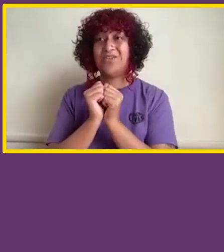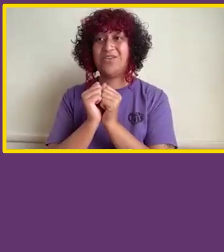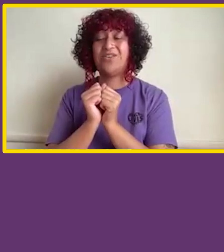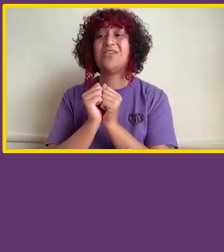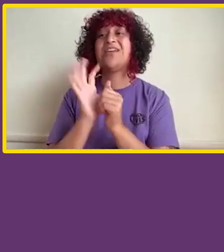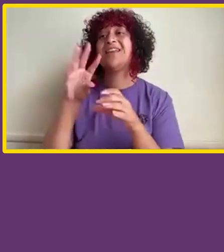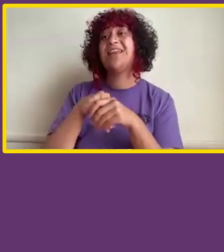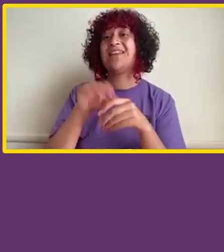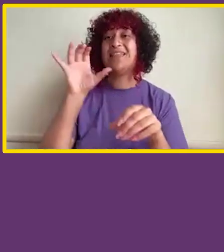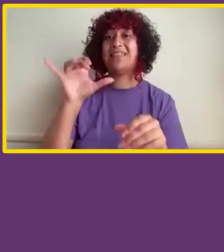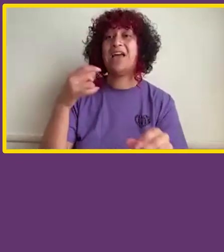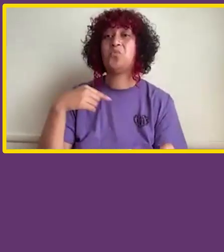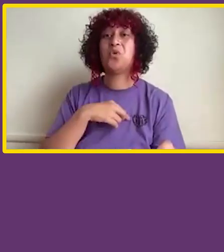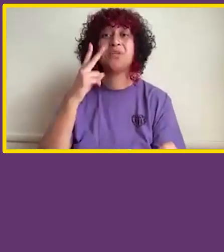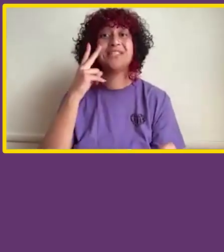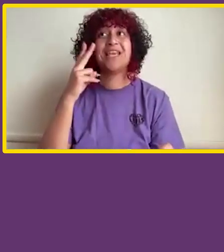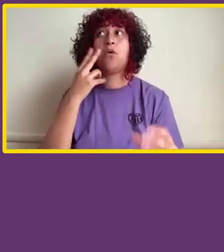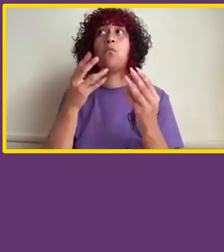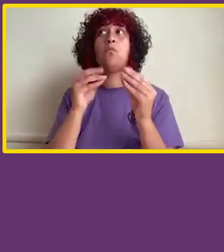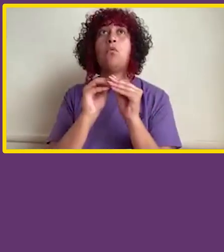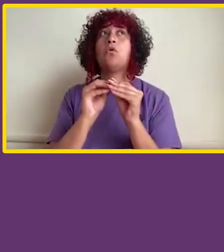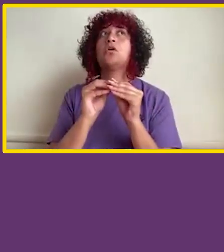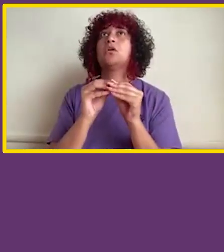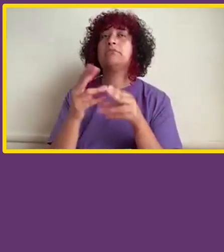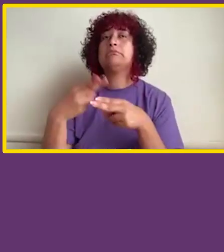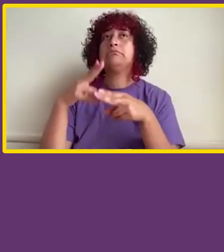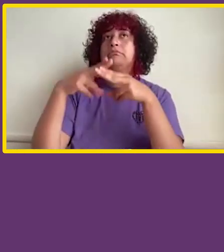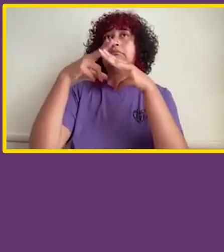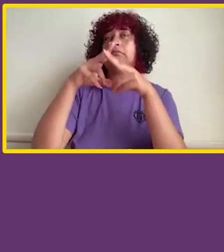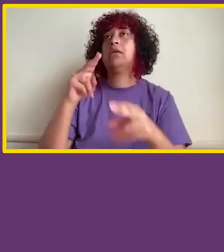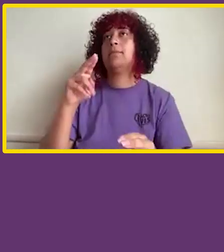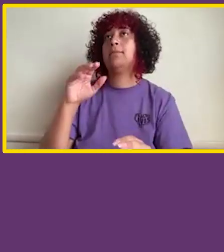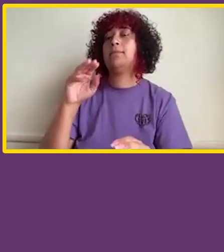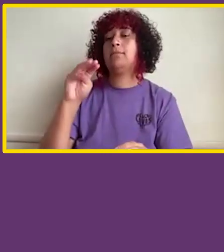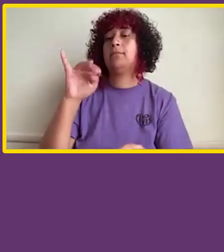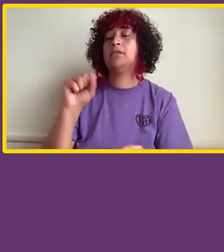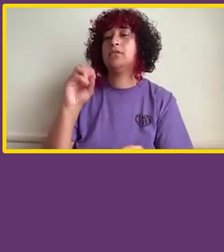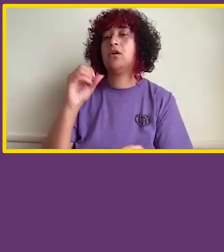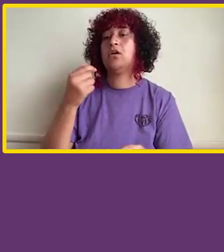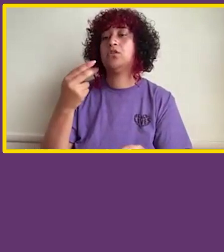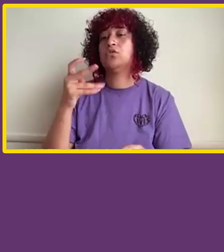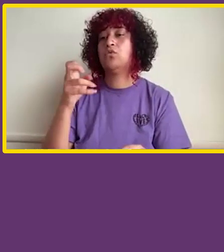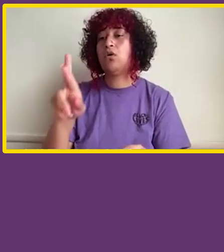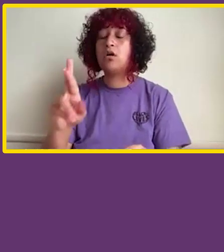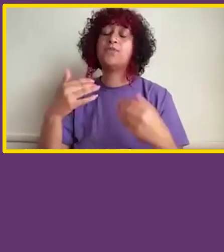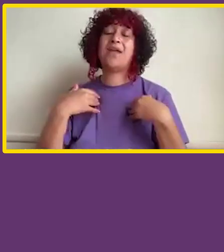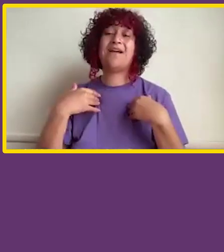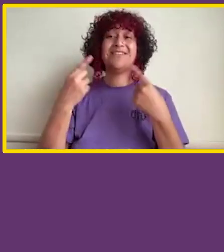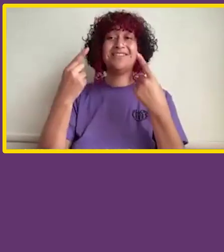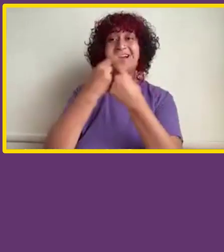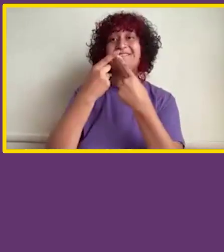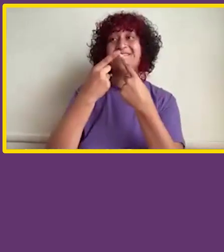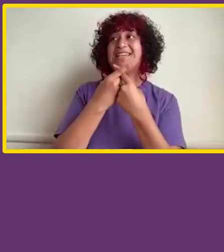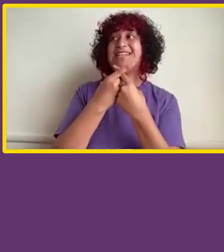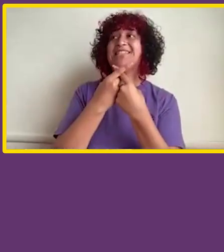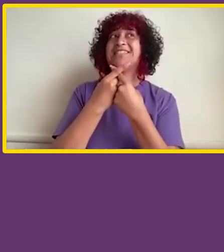in that, we were seeing this uptick of misogynoir around this time. We do have this conflict abroad that is complicating